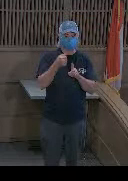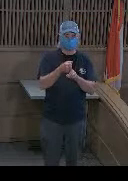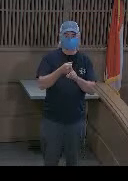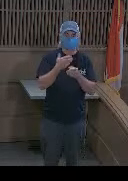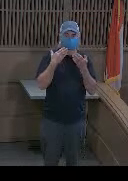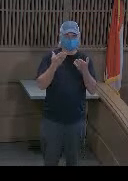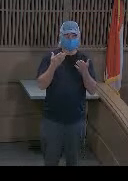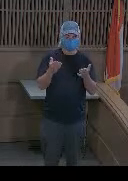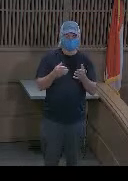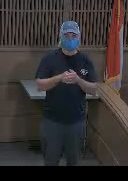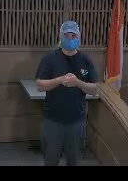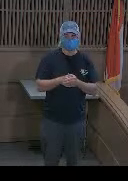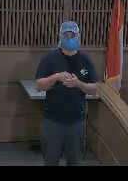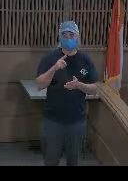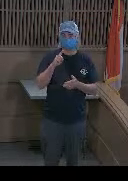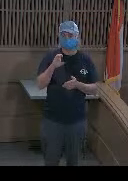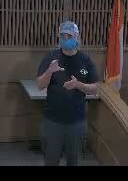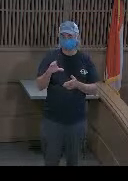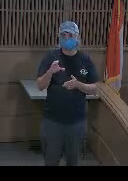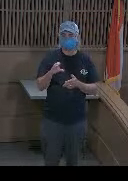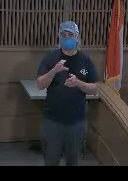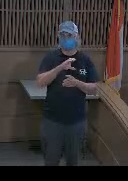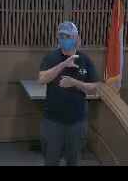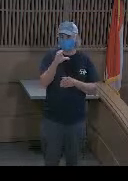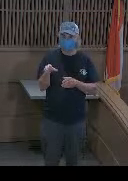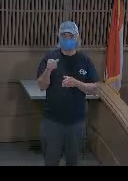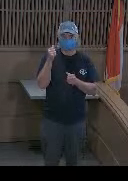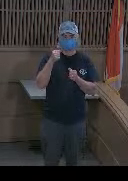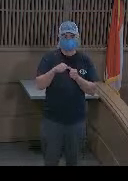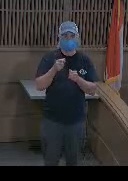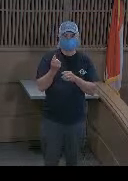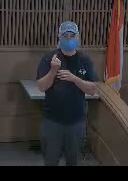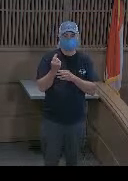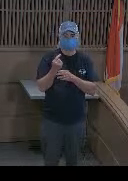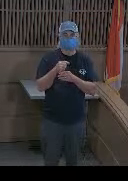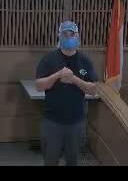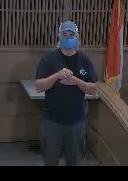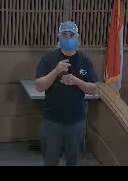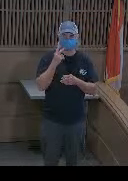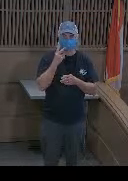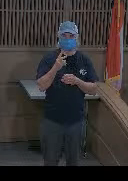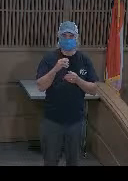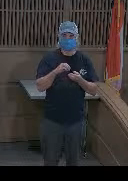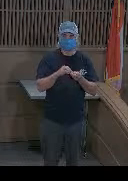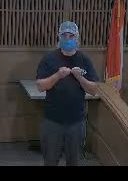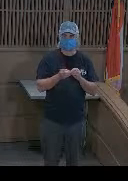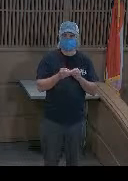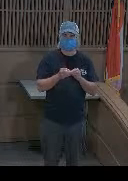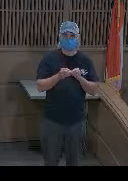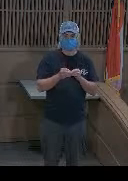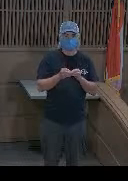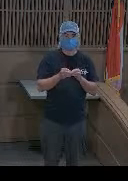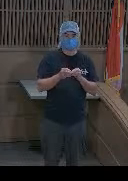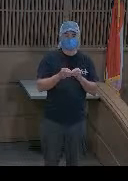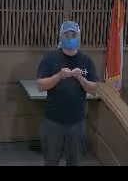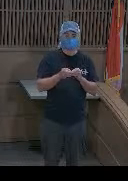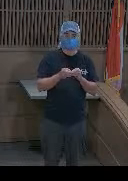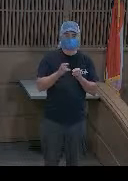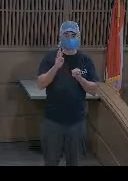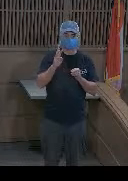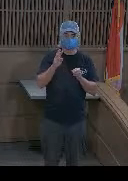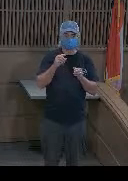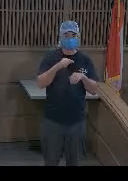Thanksgiving, and December. Remember how it happened last year? Look at the COVID Delta variant spreading 6 times